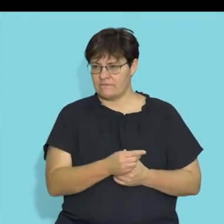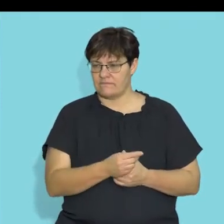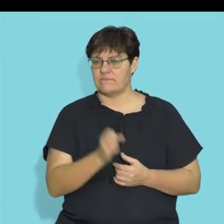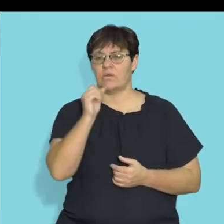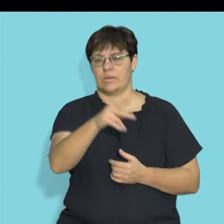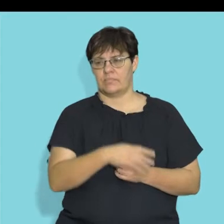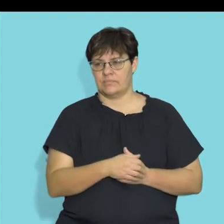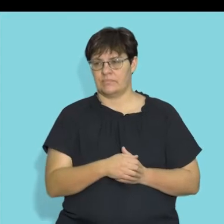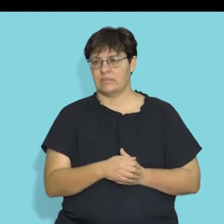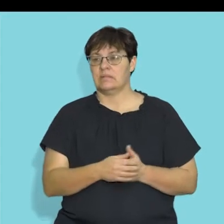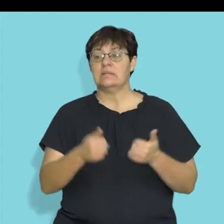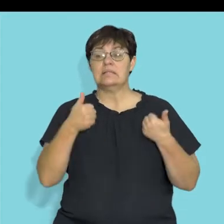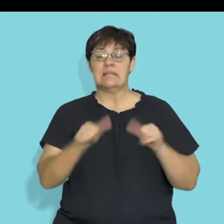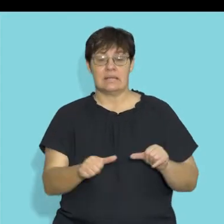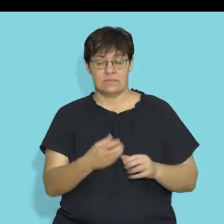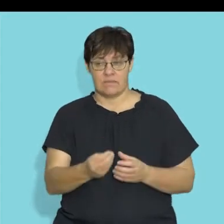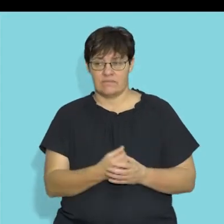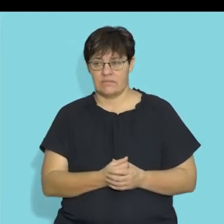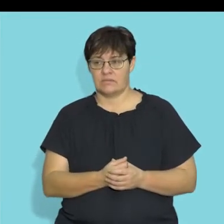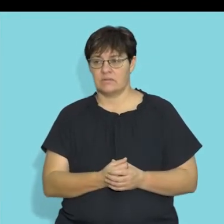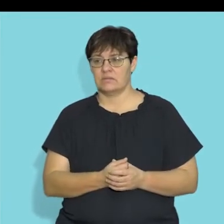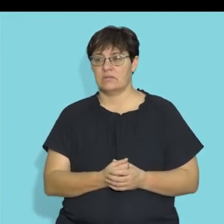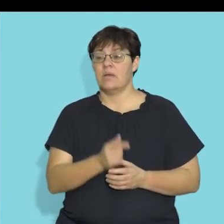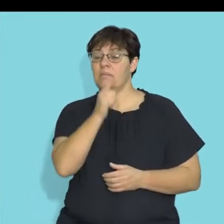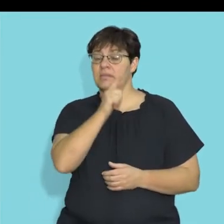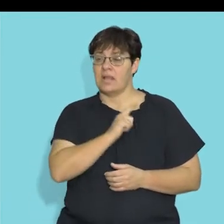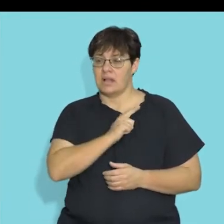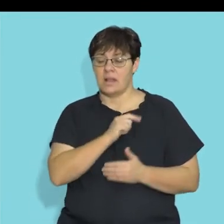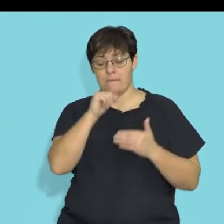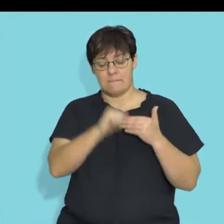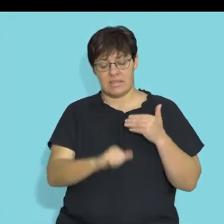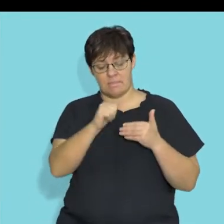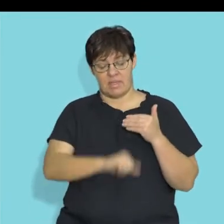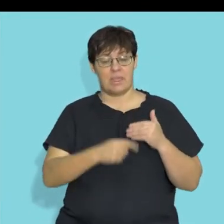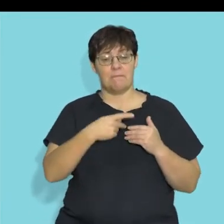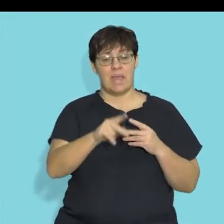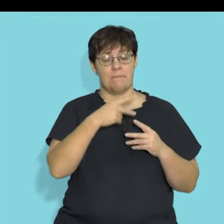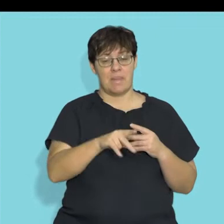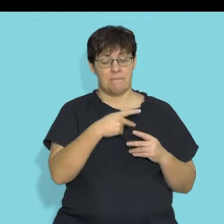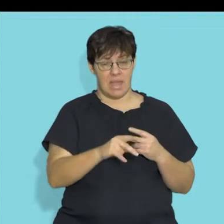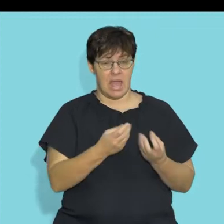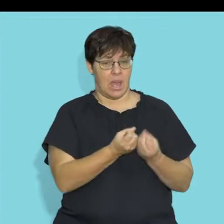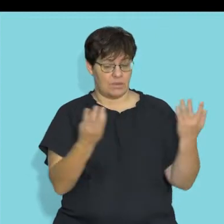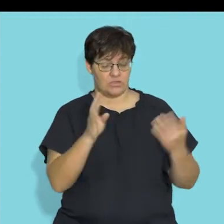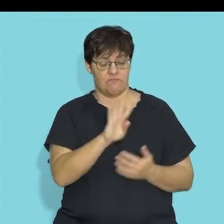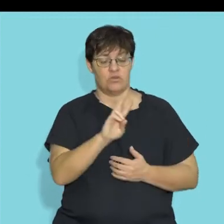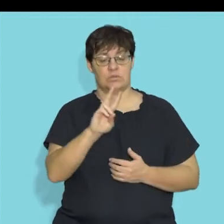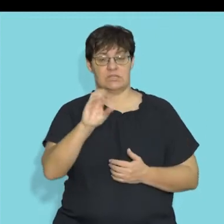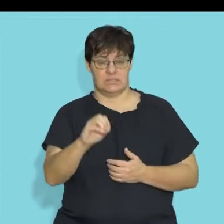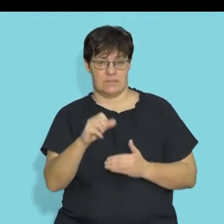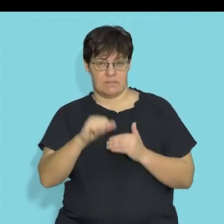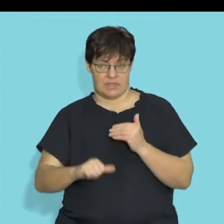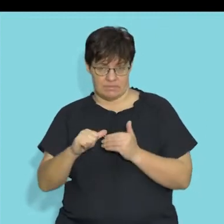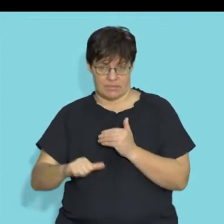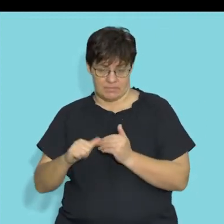We had that one. Okay. So the next one we have here, they're telling you Monthly gymnasium fees are 420